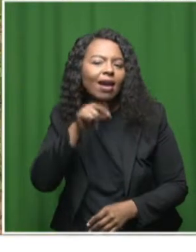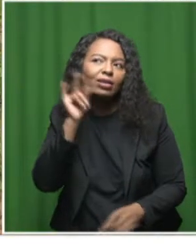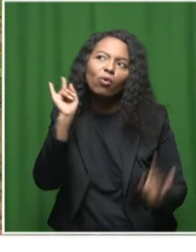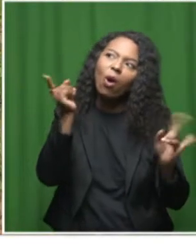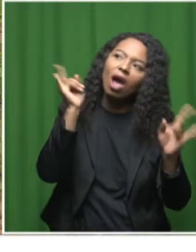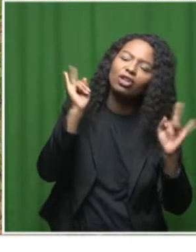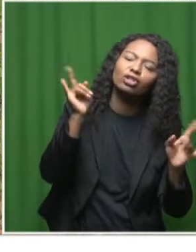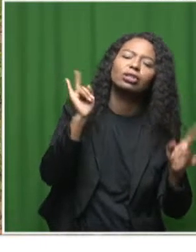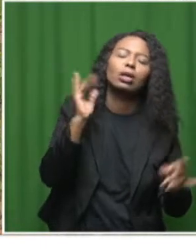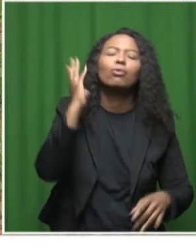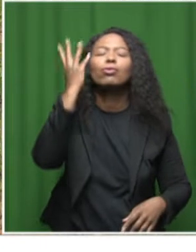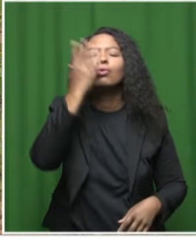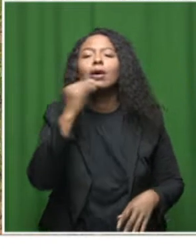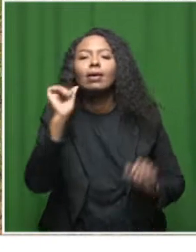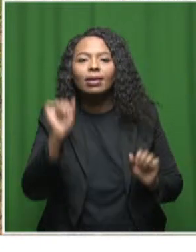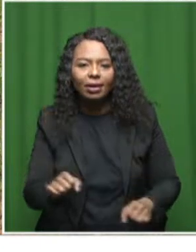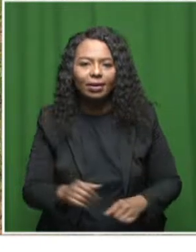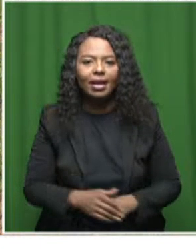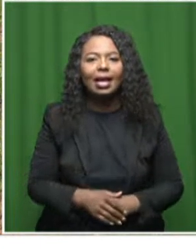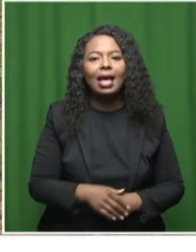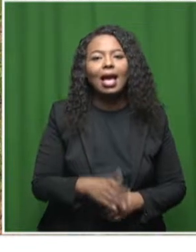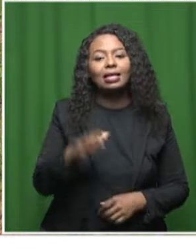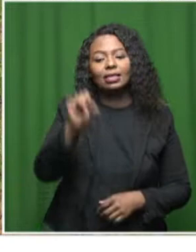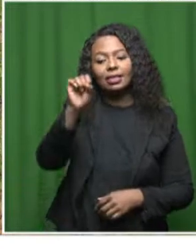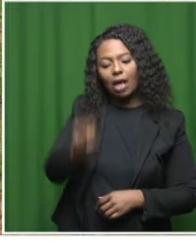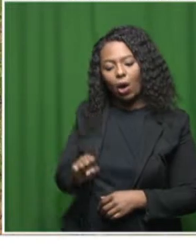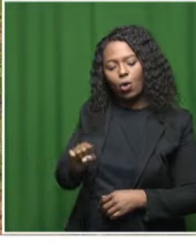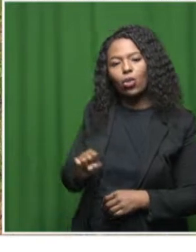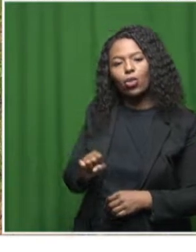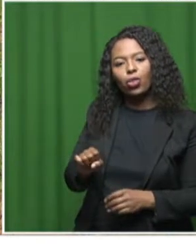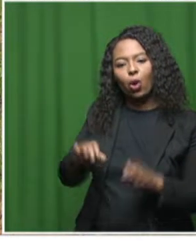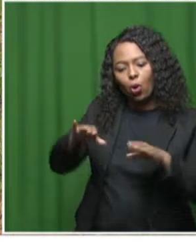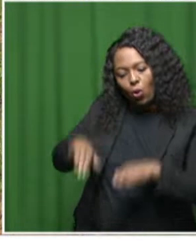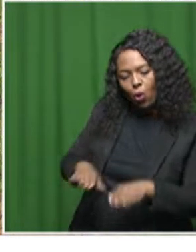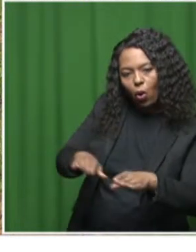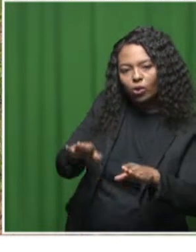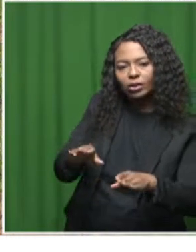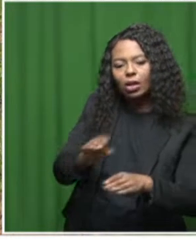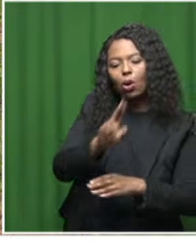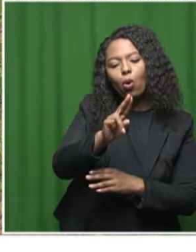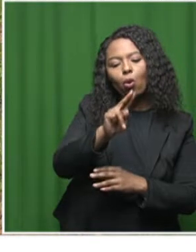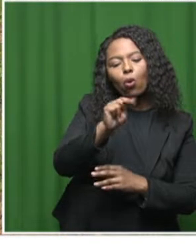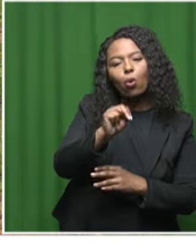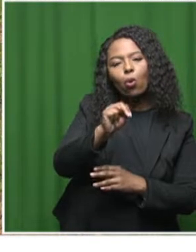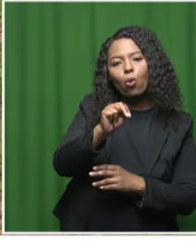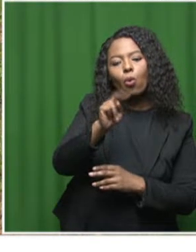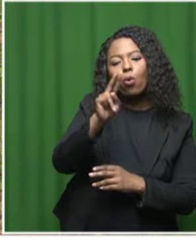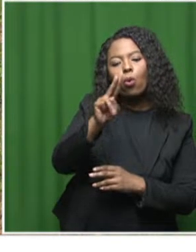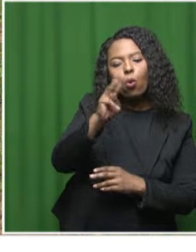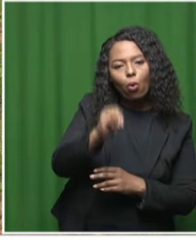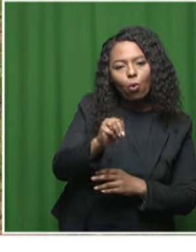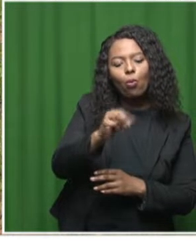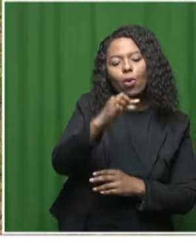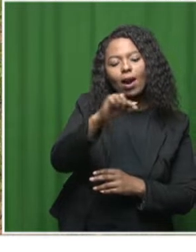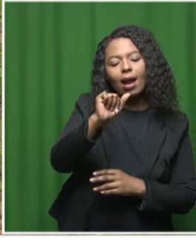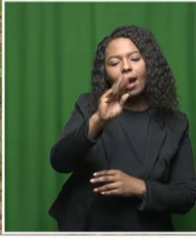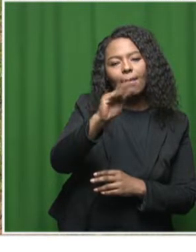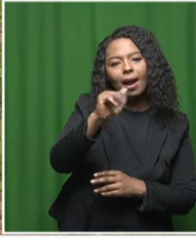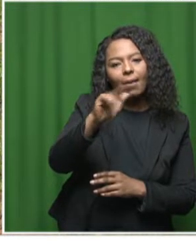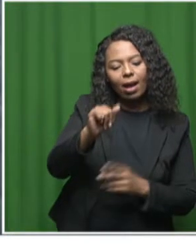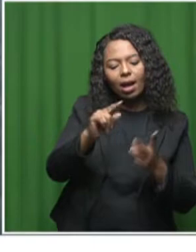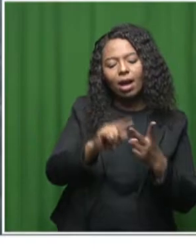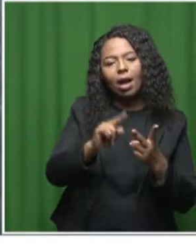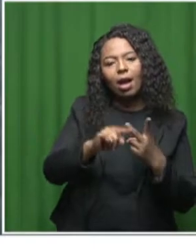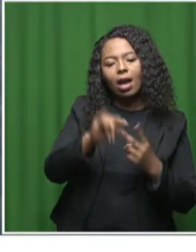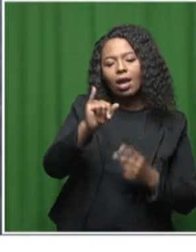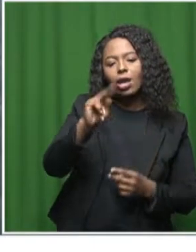incredible. And then on the south coast, sort of between Umgobaba and Umkomas, there's another really little